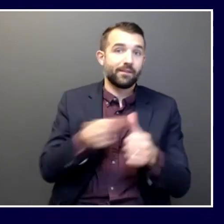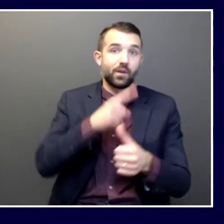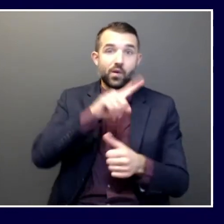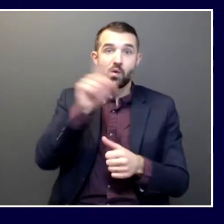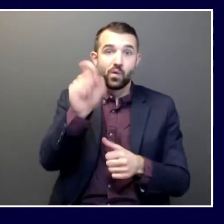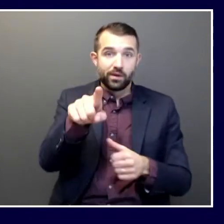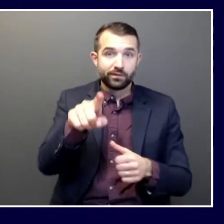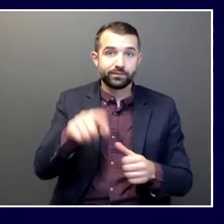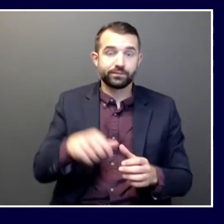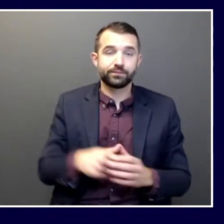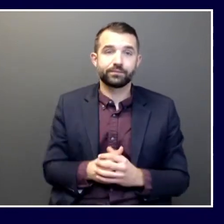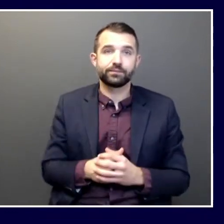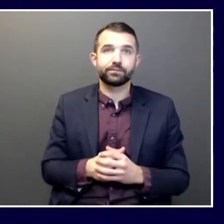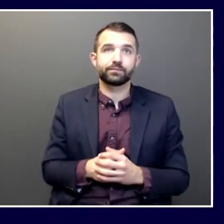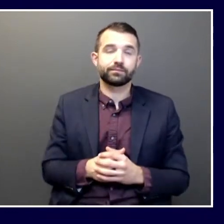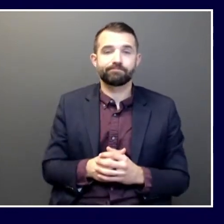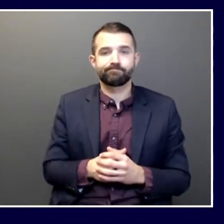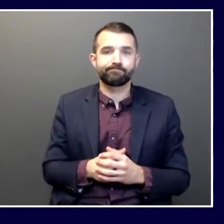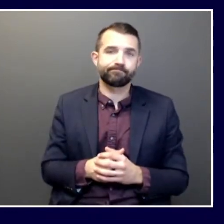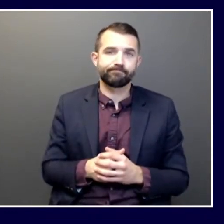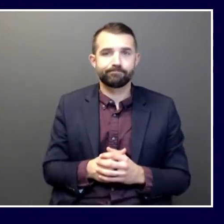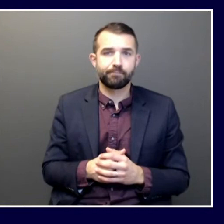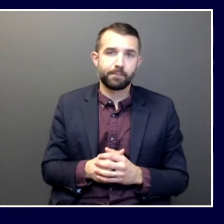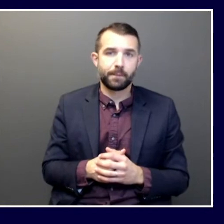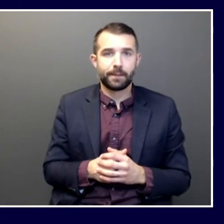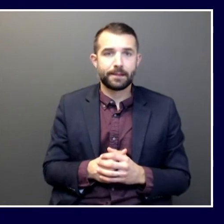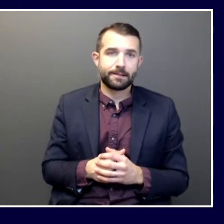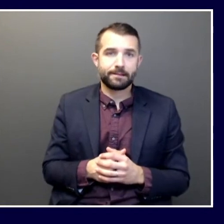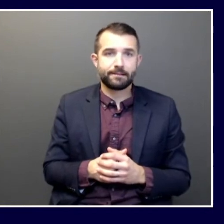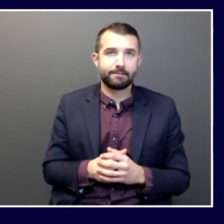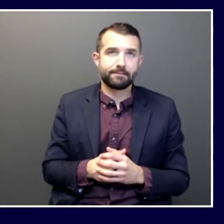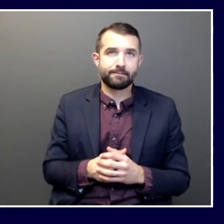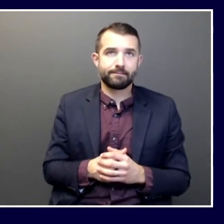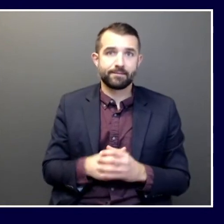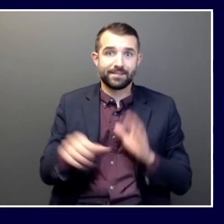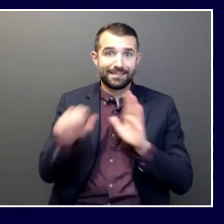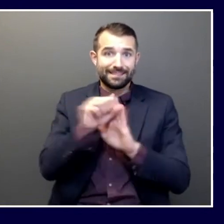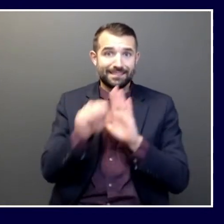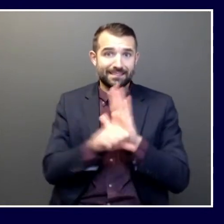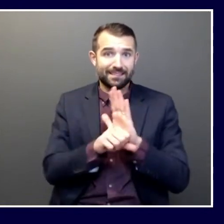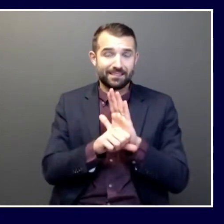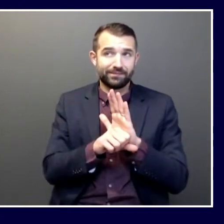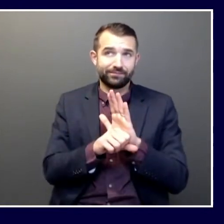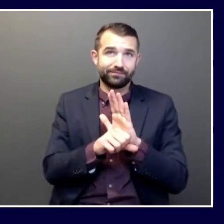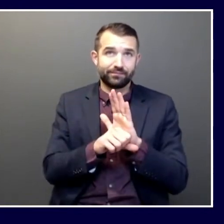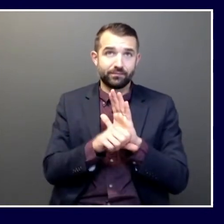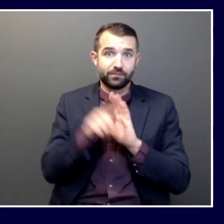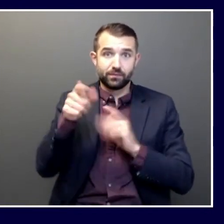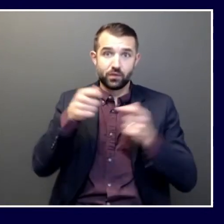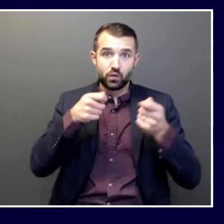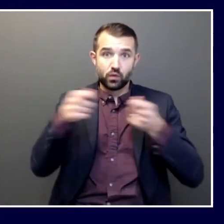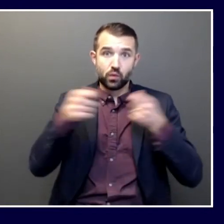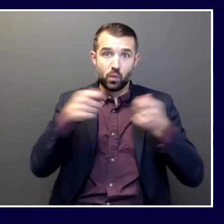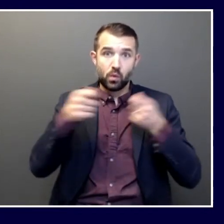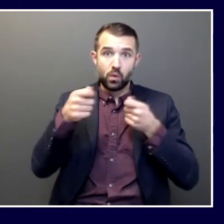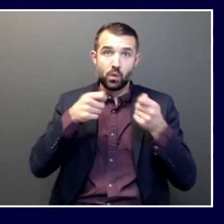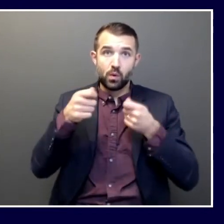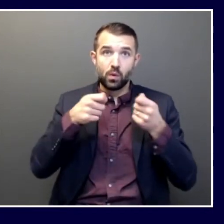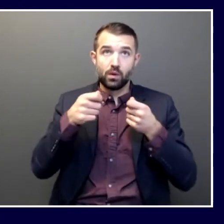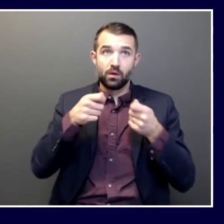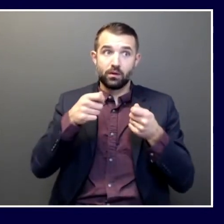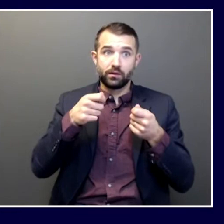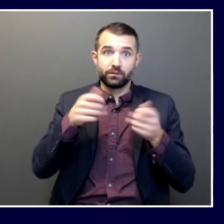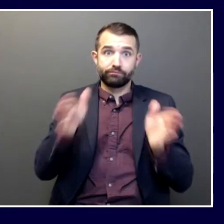state handling the distribution of the smaller doses vaccine for kids there?